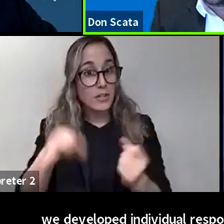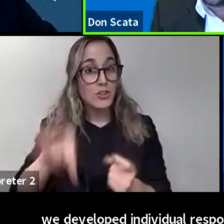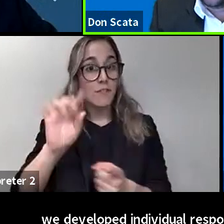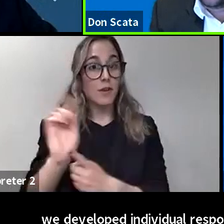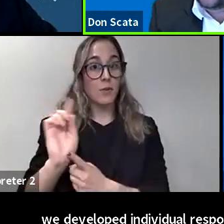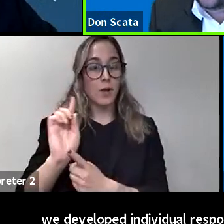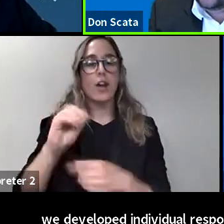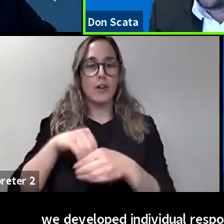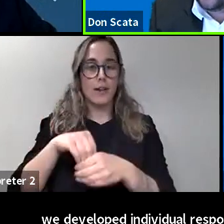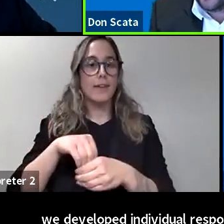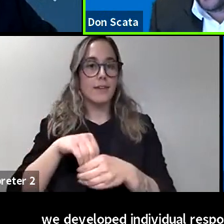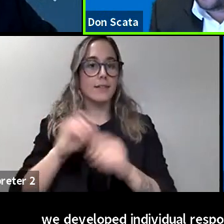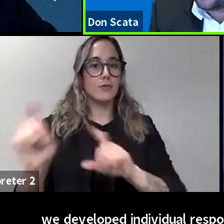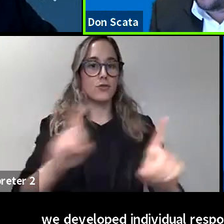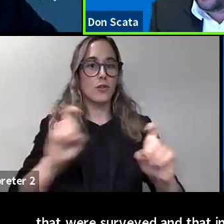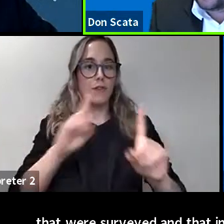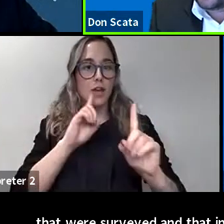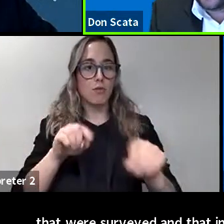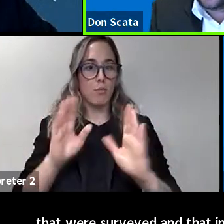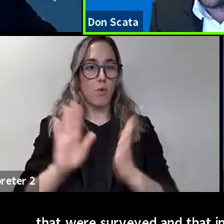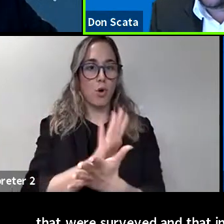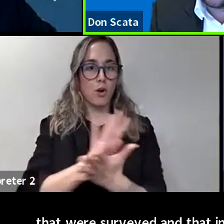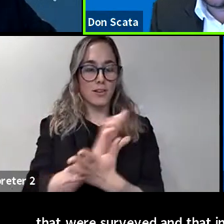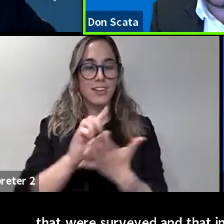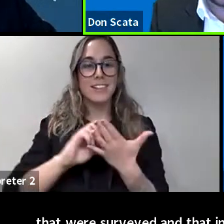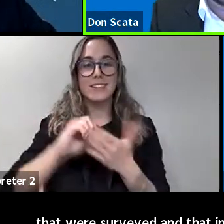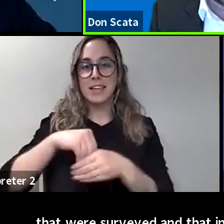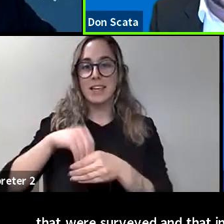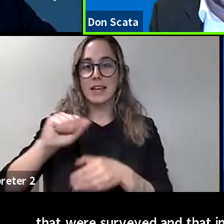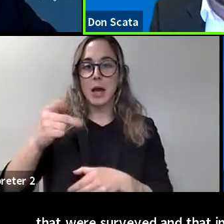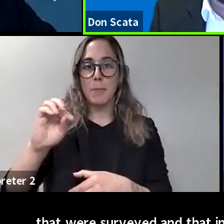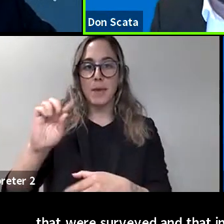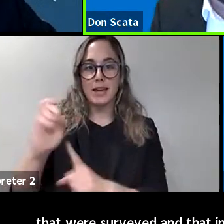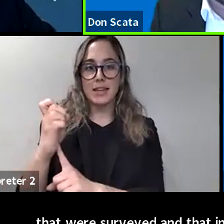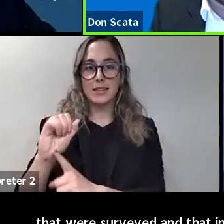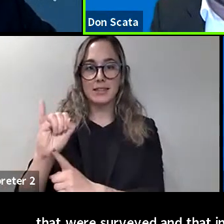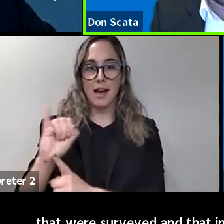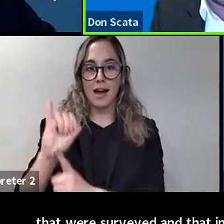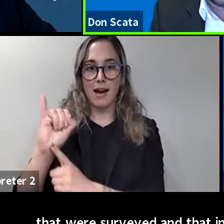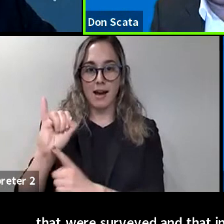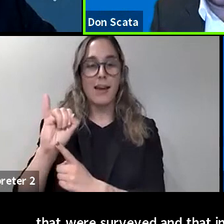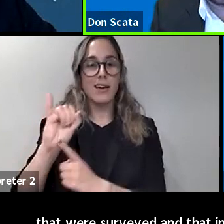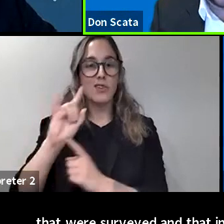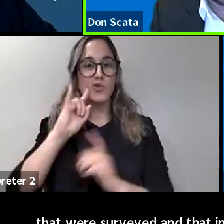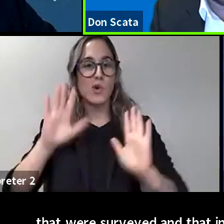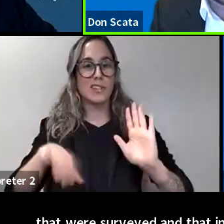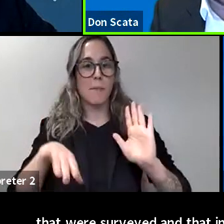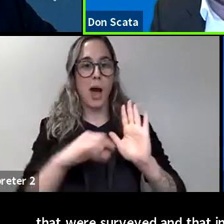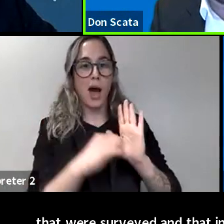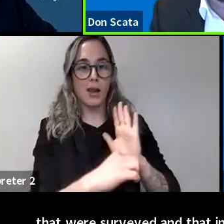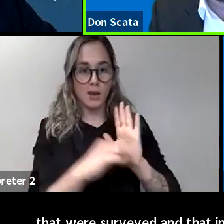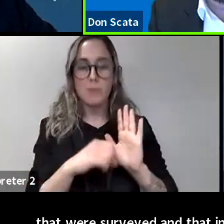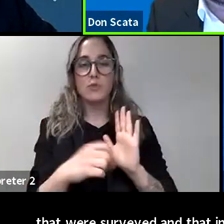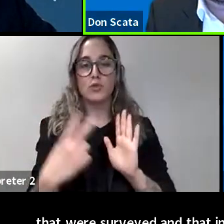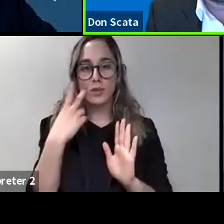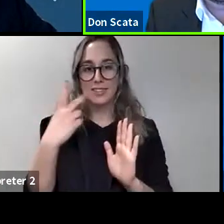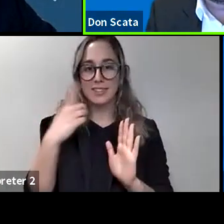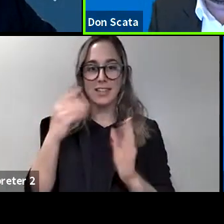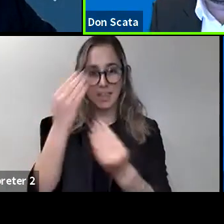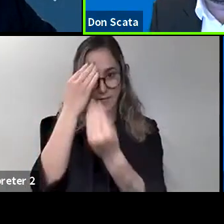report, and that is in Appendix I. So it's towards the end of the report in Appendix I where that information can be found.